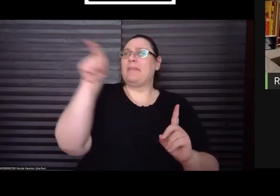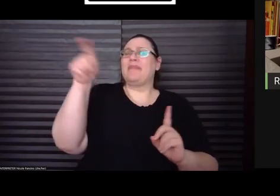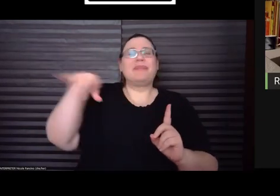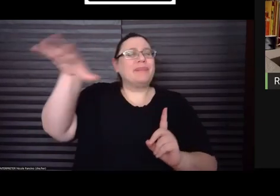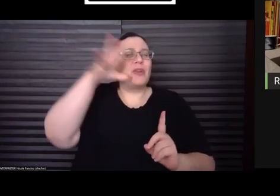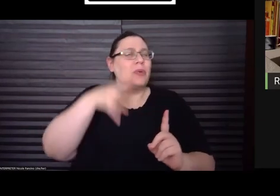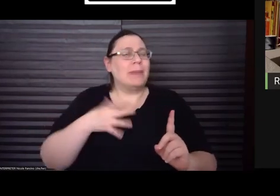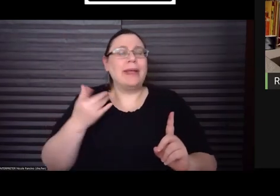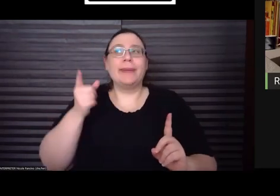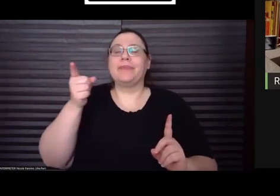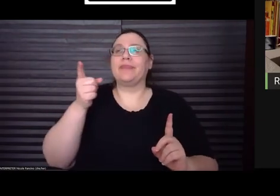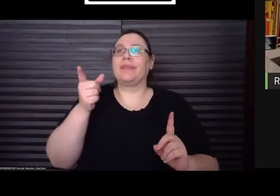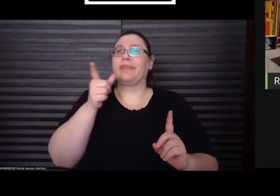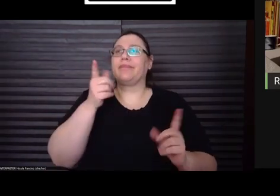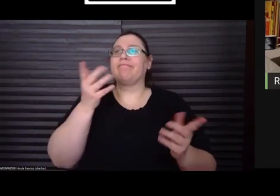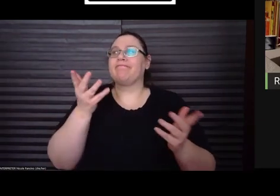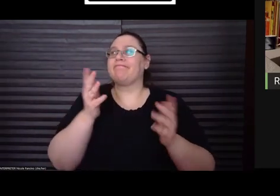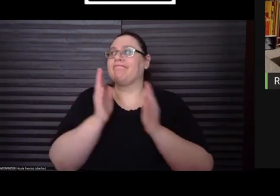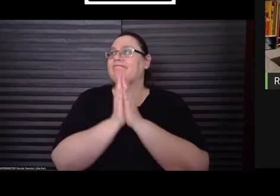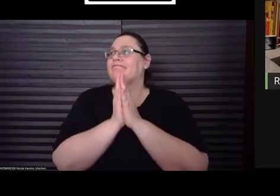sort of people who,